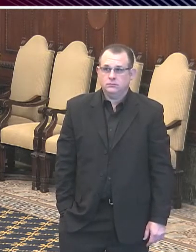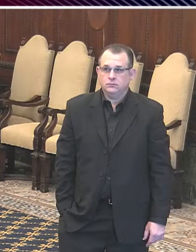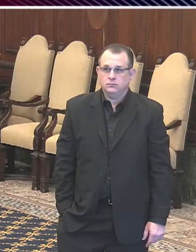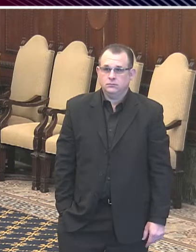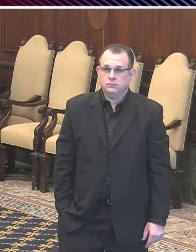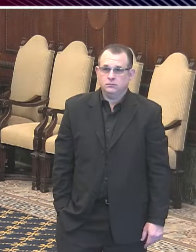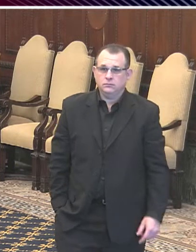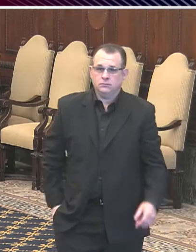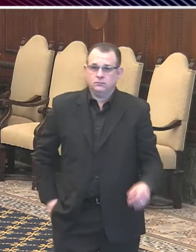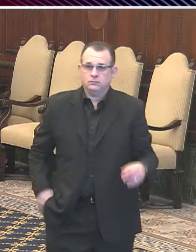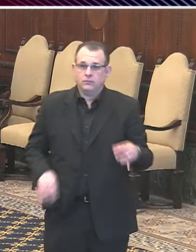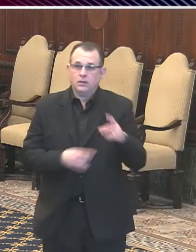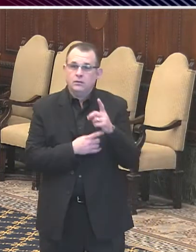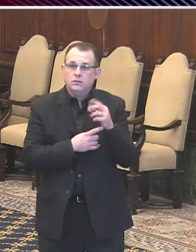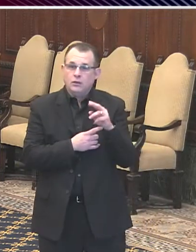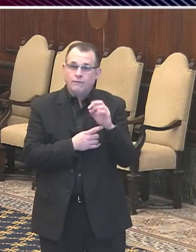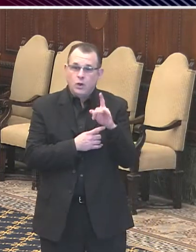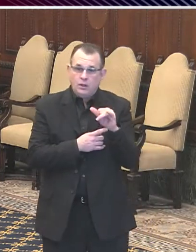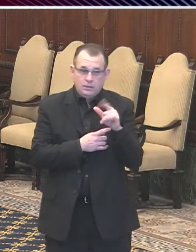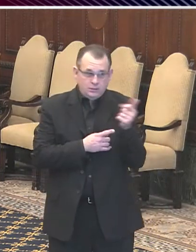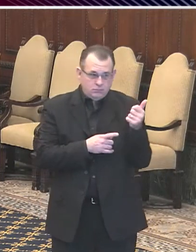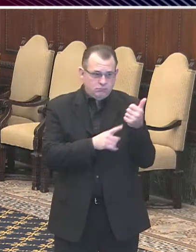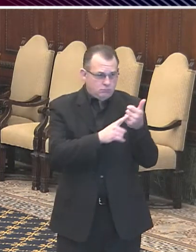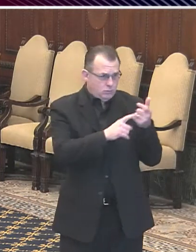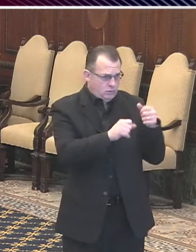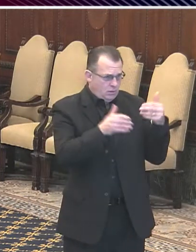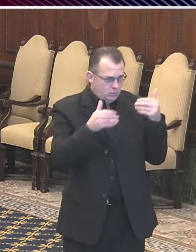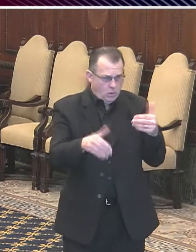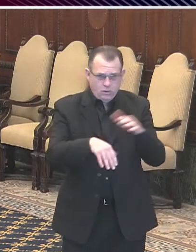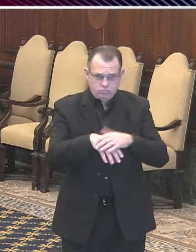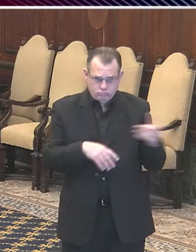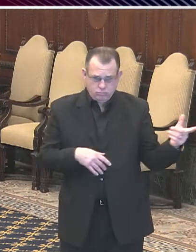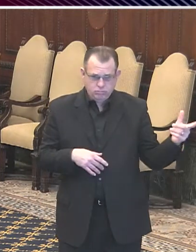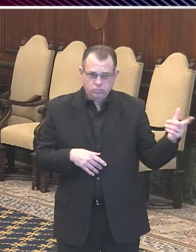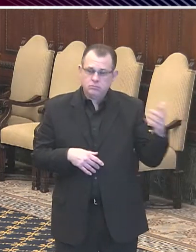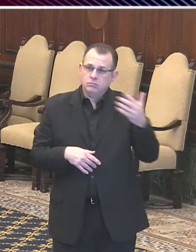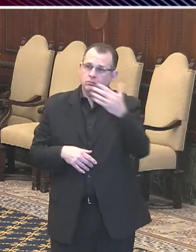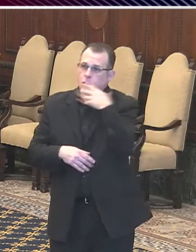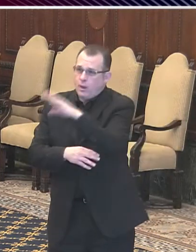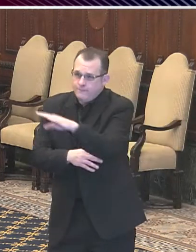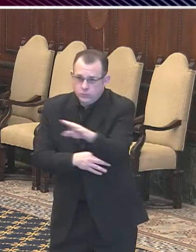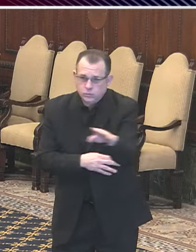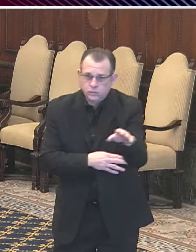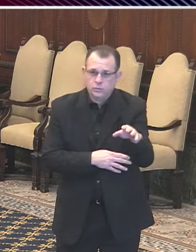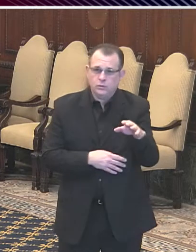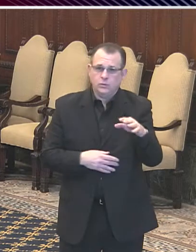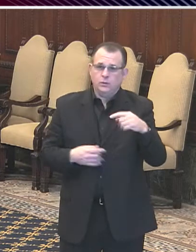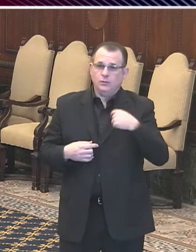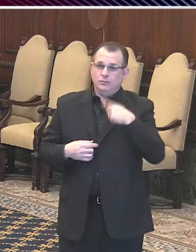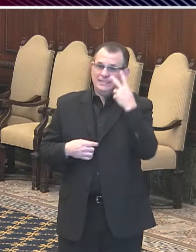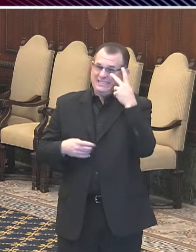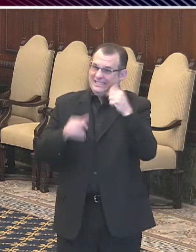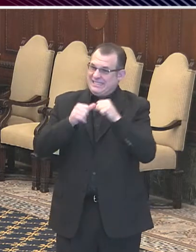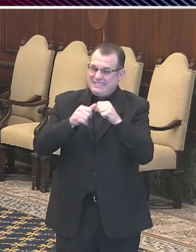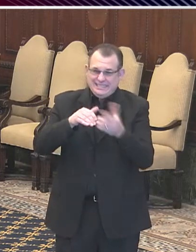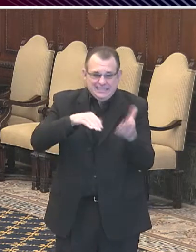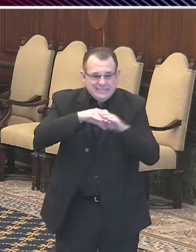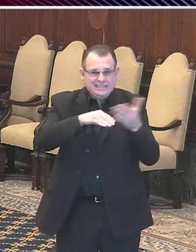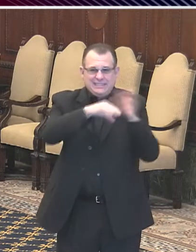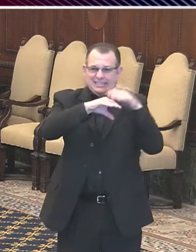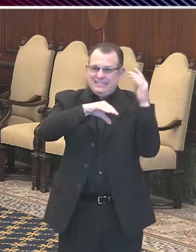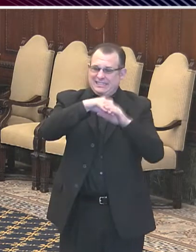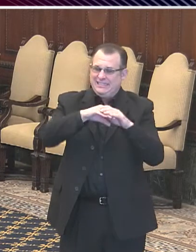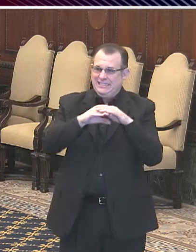Dr. Farley, you can go ahead. All right, good afternoon, everybody. We are seeing a continued growth in cases of the coronavirus